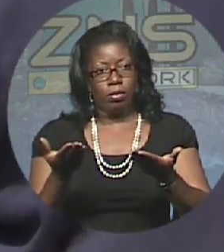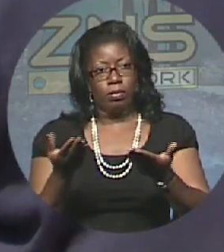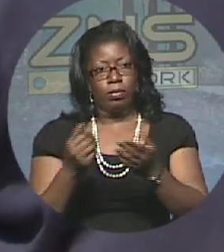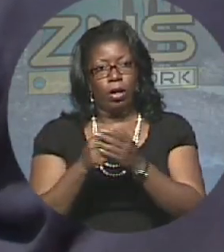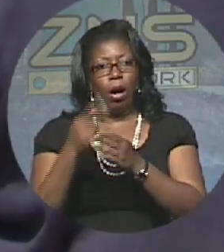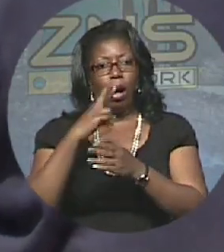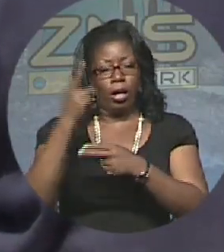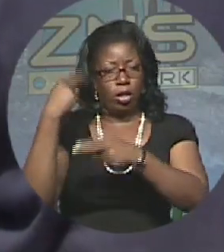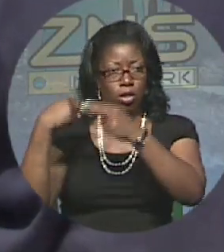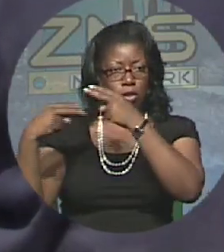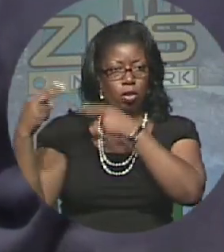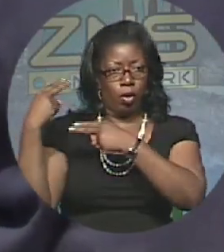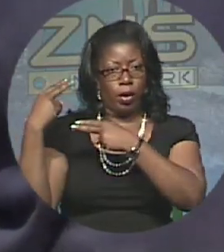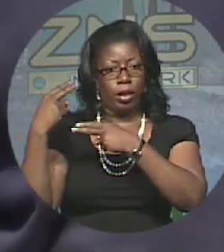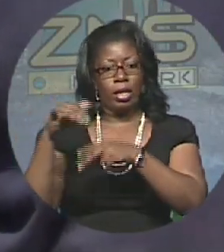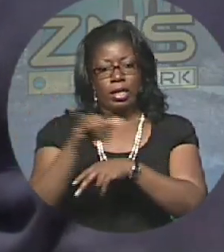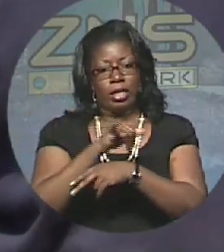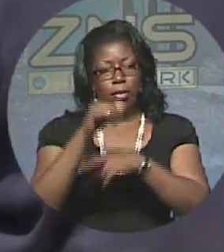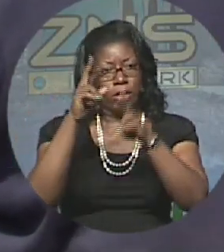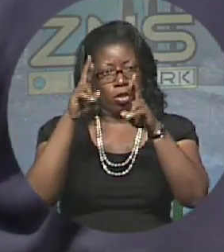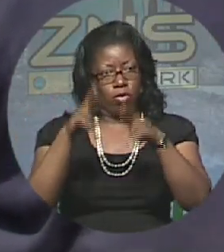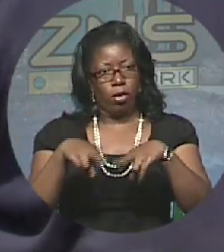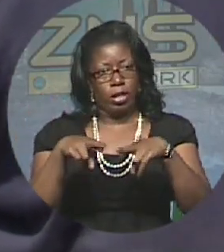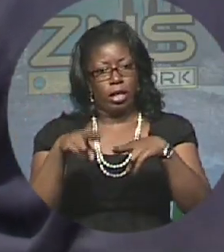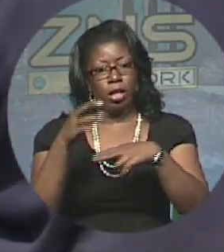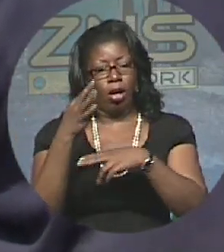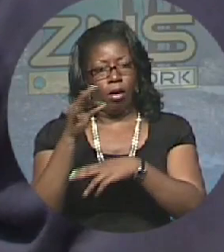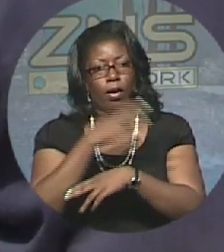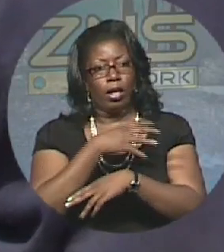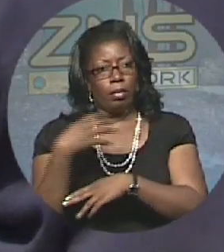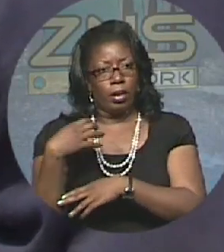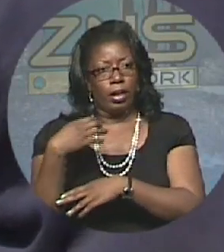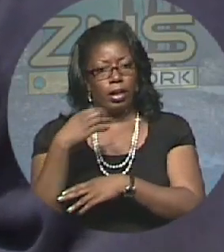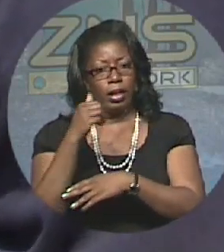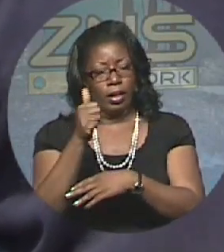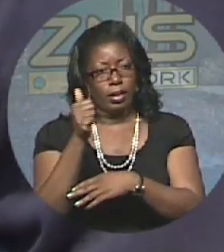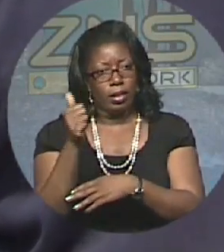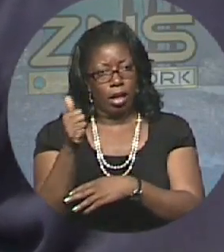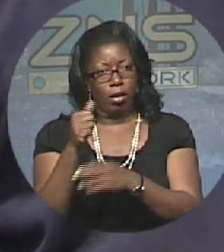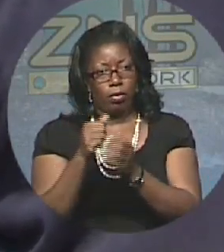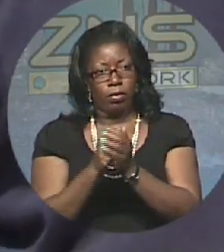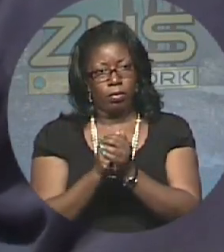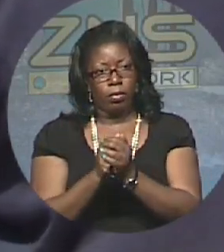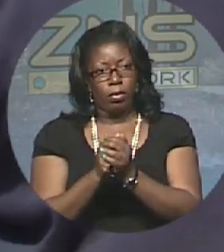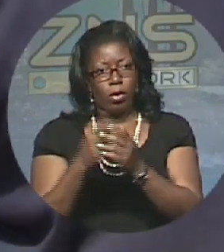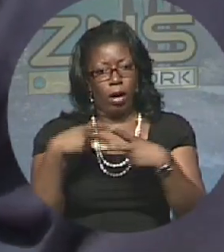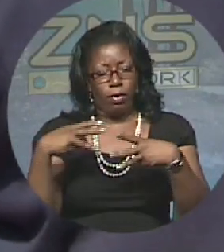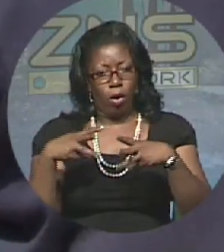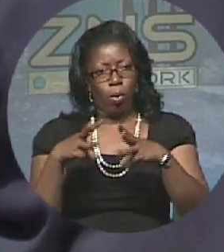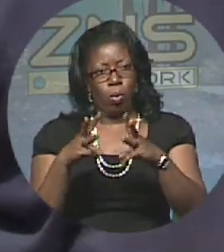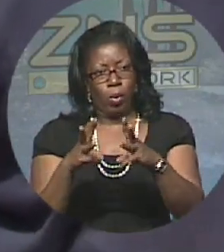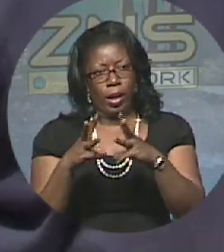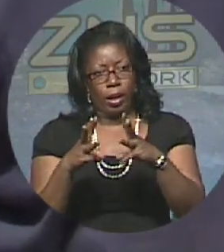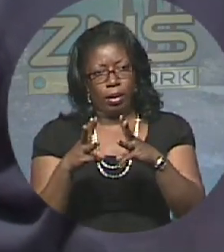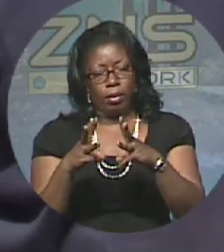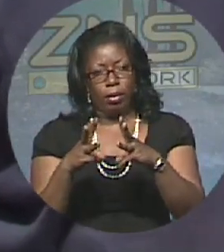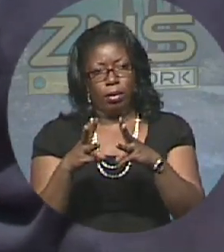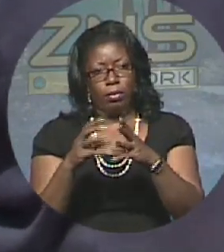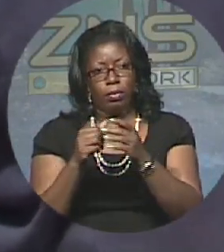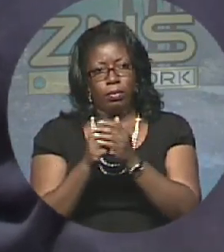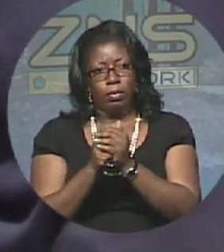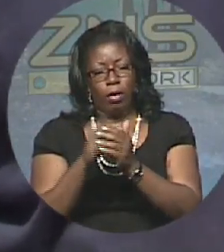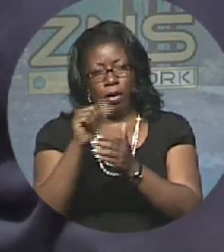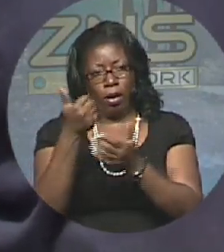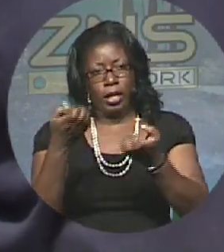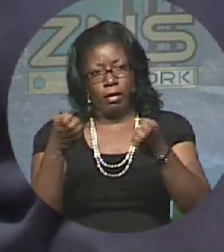itself, just as the resident of the community itself. And so we thought a way to do a first groundbreaker of such an event, like